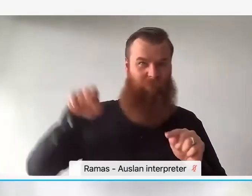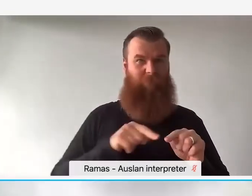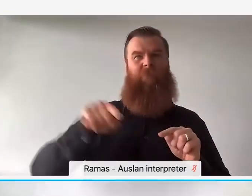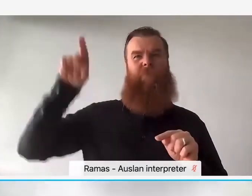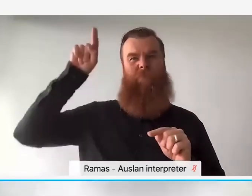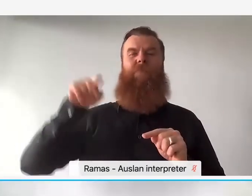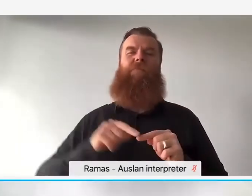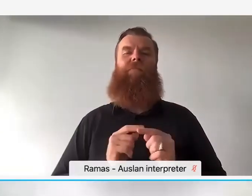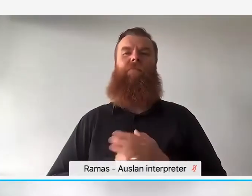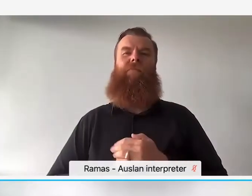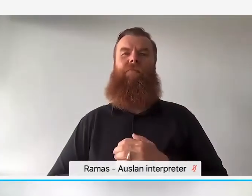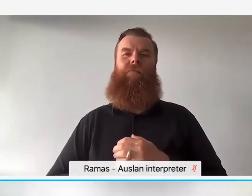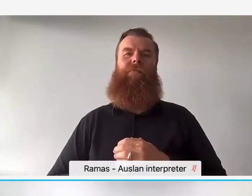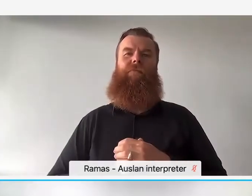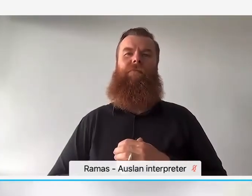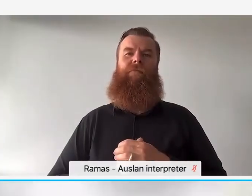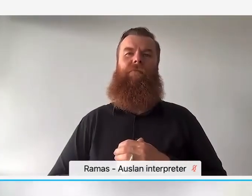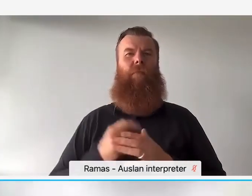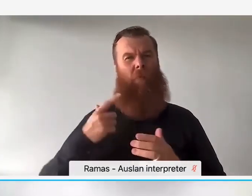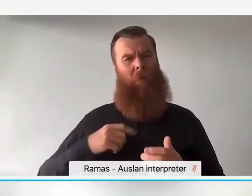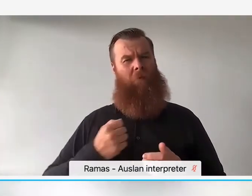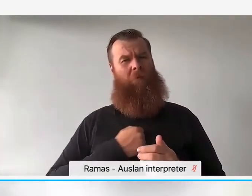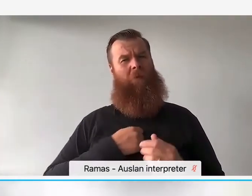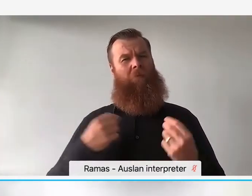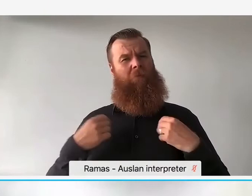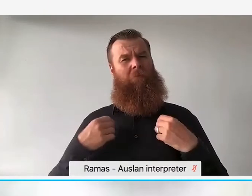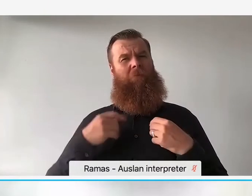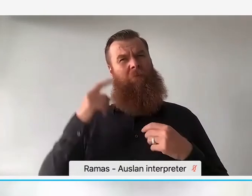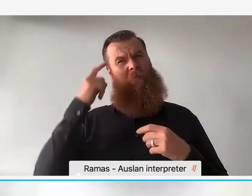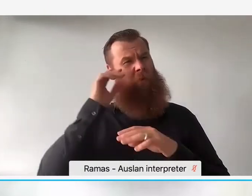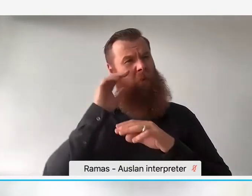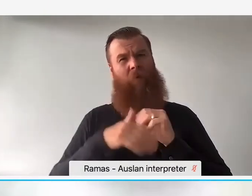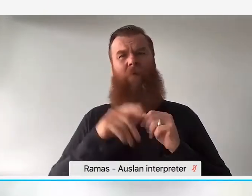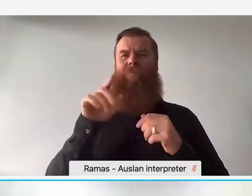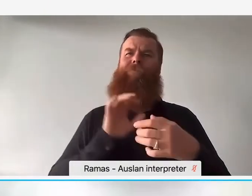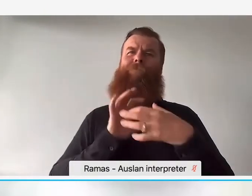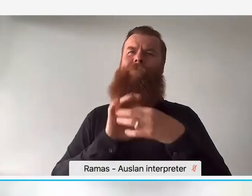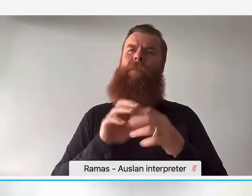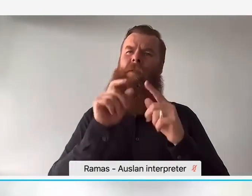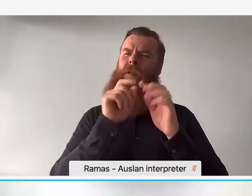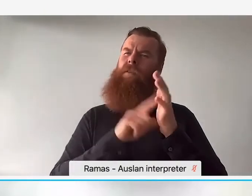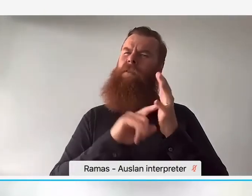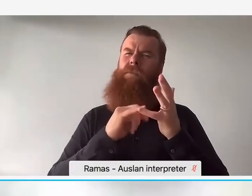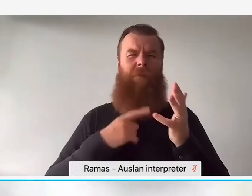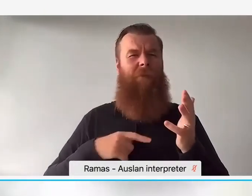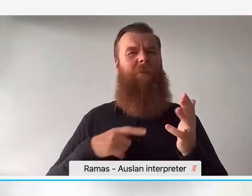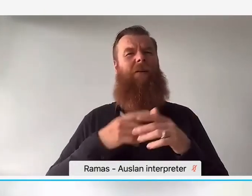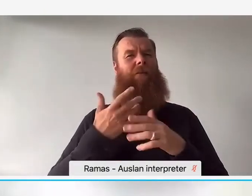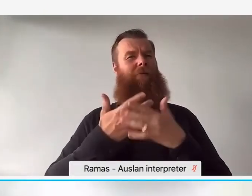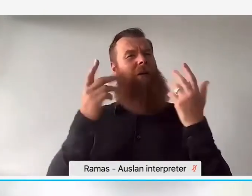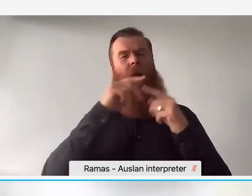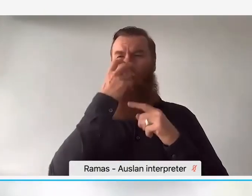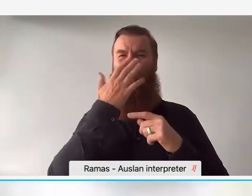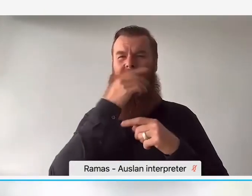So why did Bolton Clarke look at the Pacific Labour Scheme? Like many aged care providers, Bolton Clark has been faced